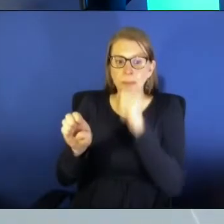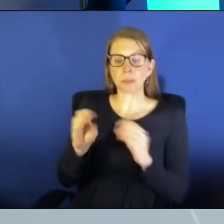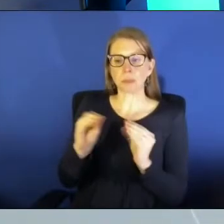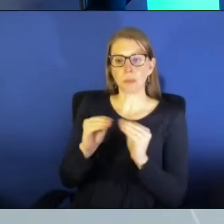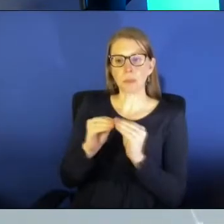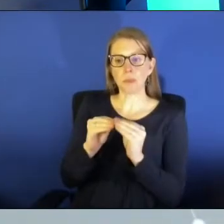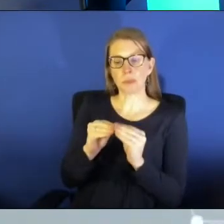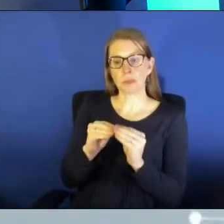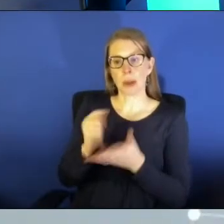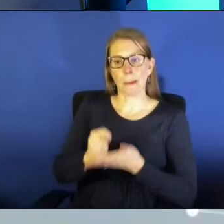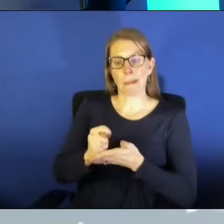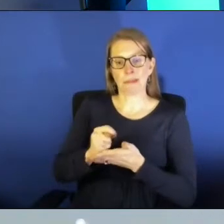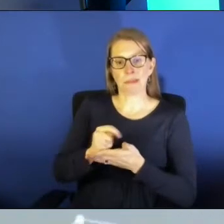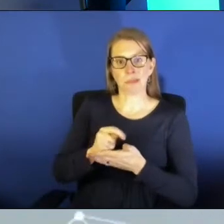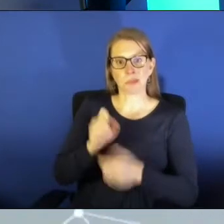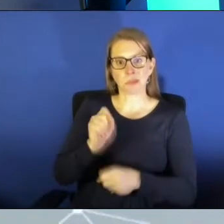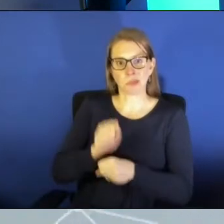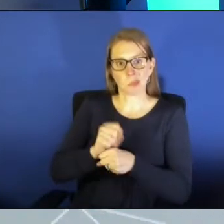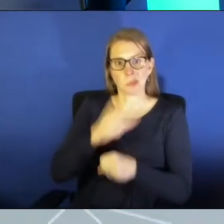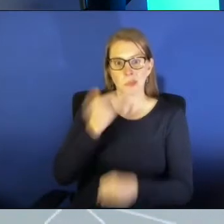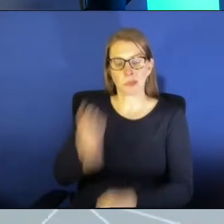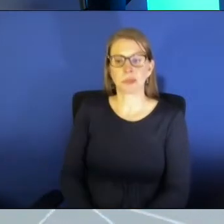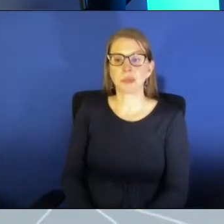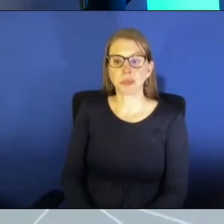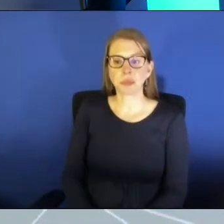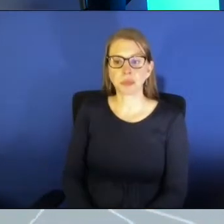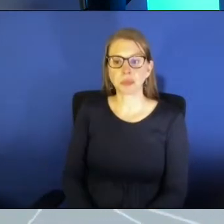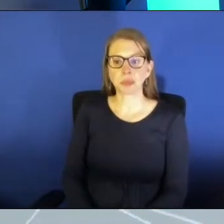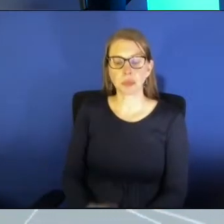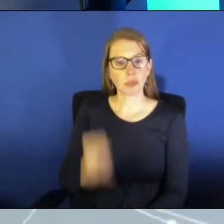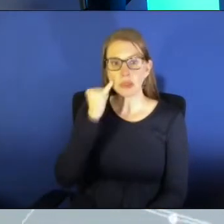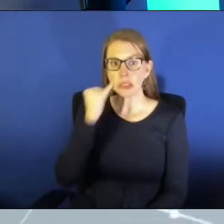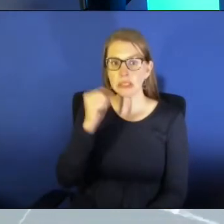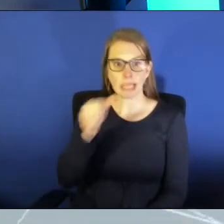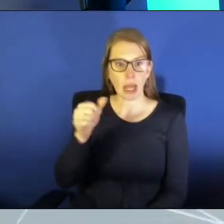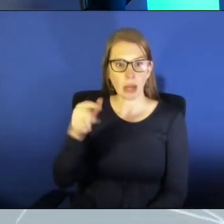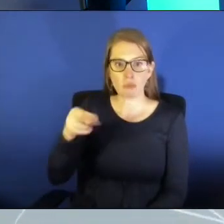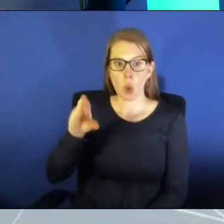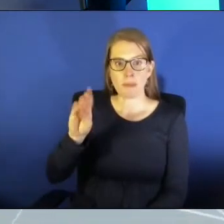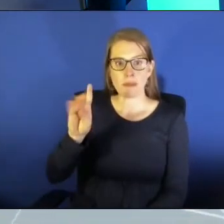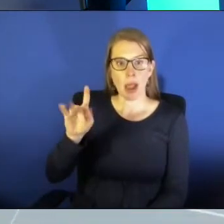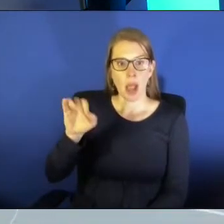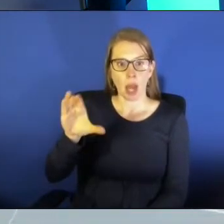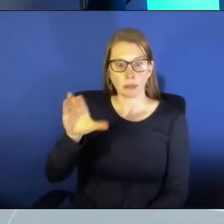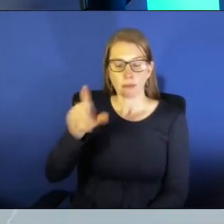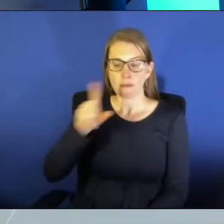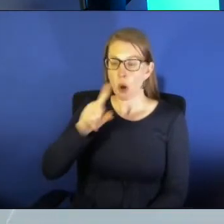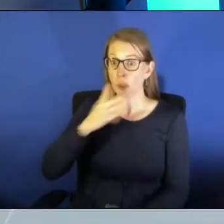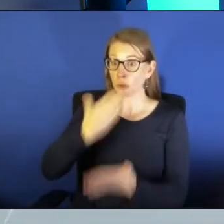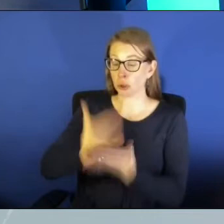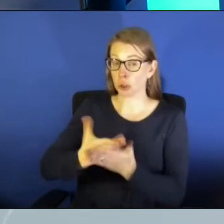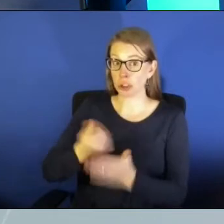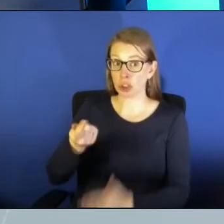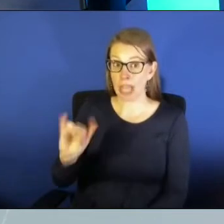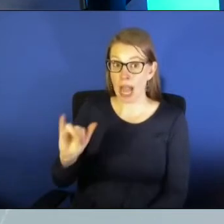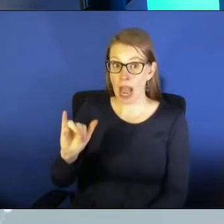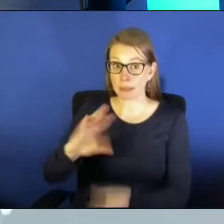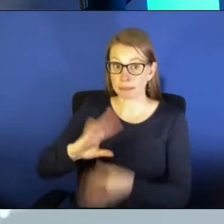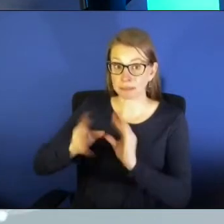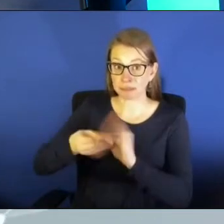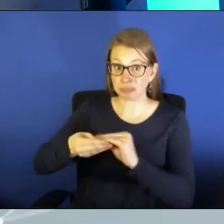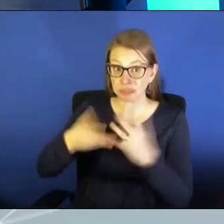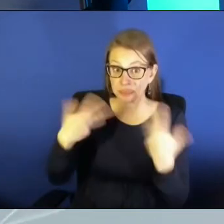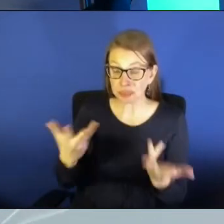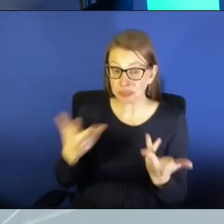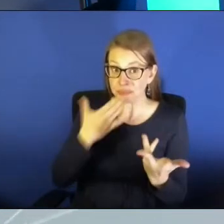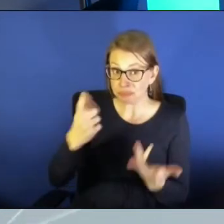will give you that good bacteria if it's not probiotics? Like, how do we get it? Yeah, good question. To my, I